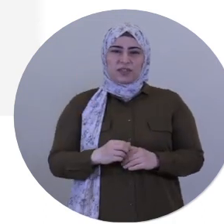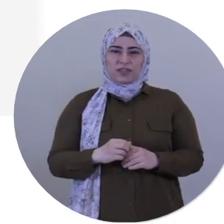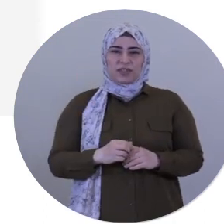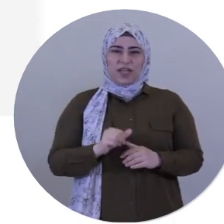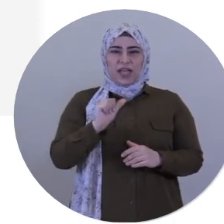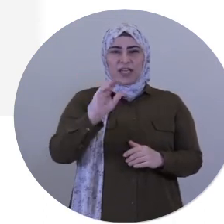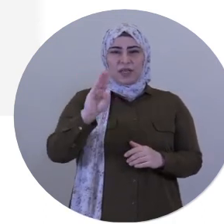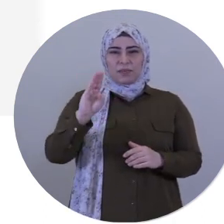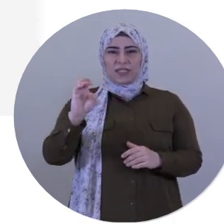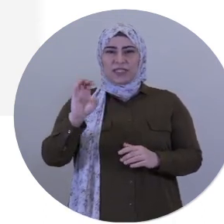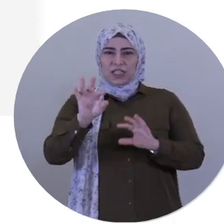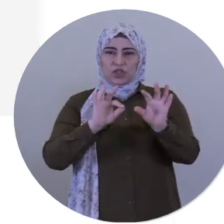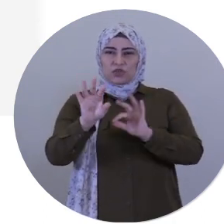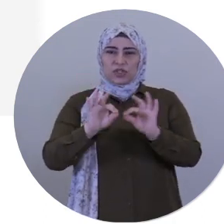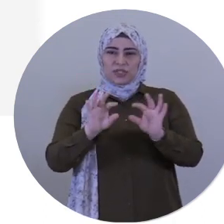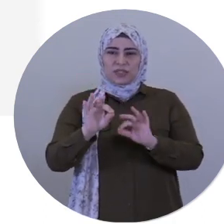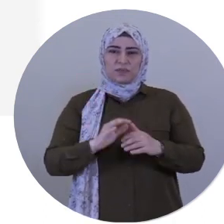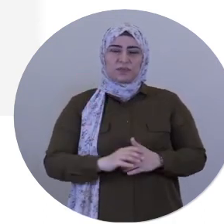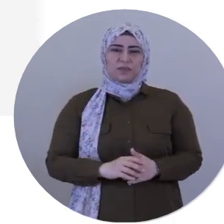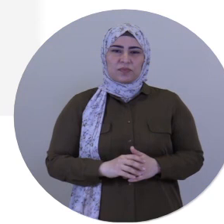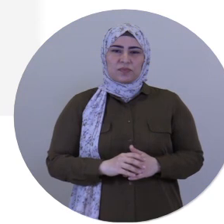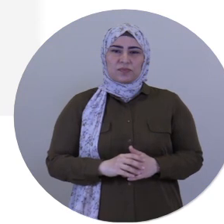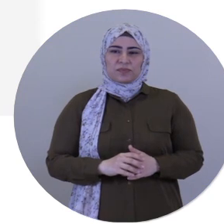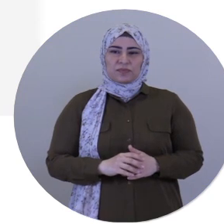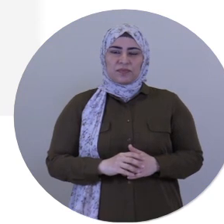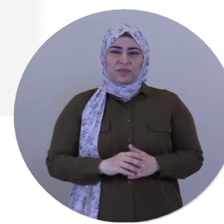multiple choice questions and productive questions,